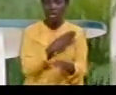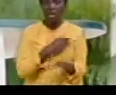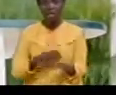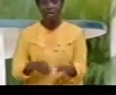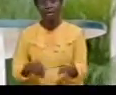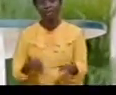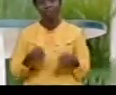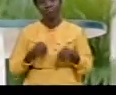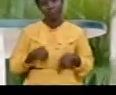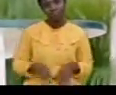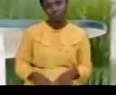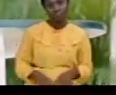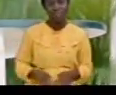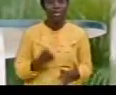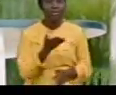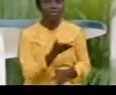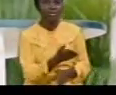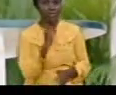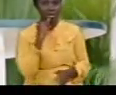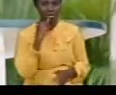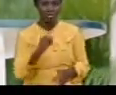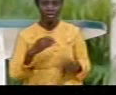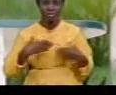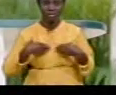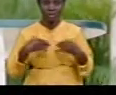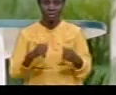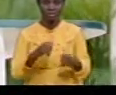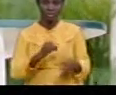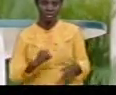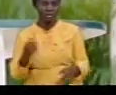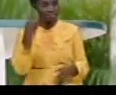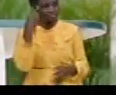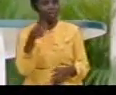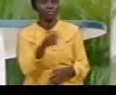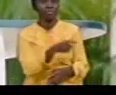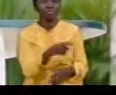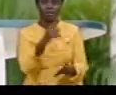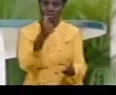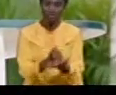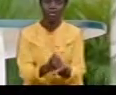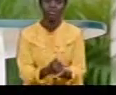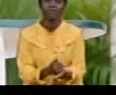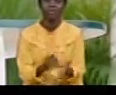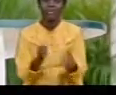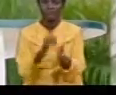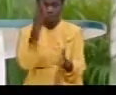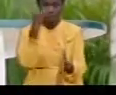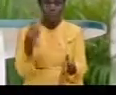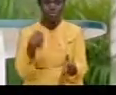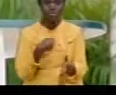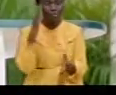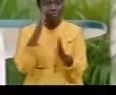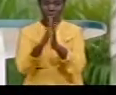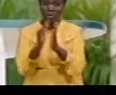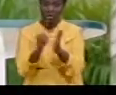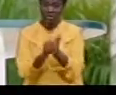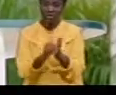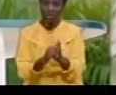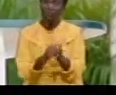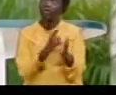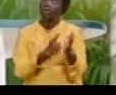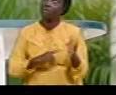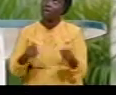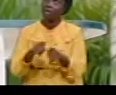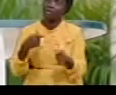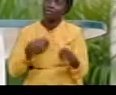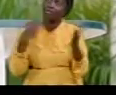there's healing for them. Amen. That's why we're going to pray and say, God, as we celebrate your goodness, as we celebrate